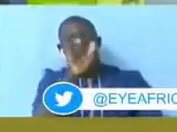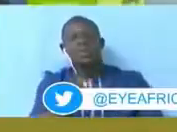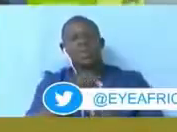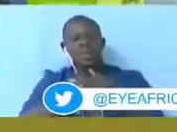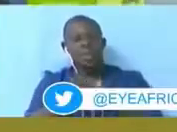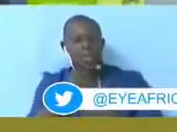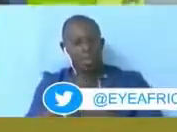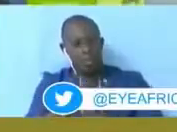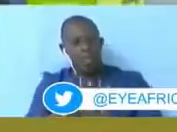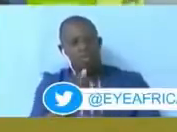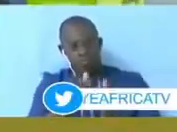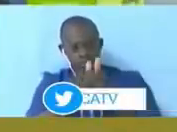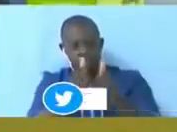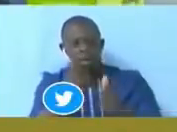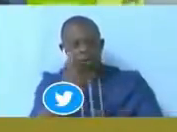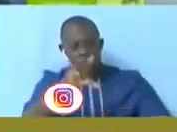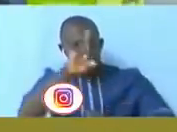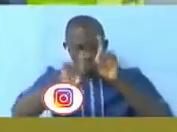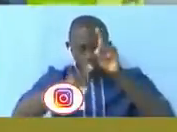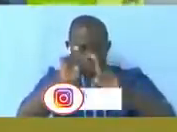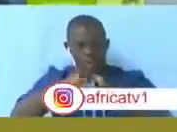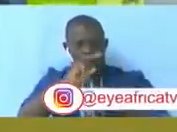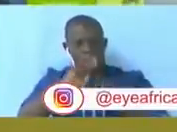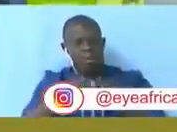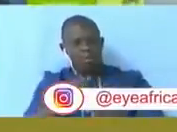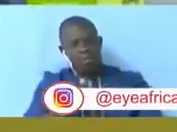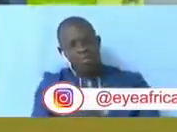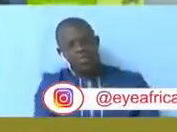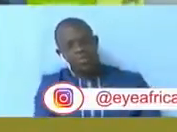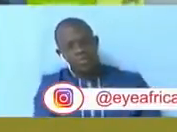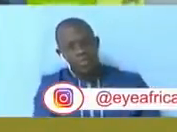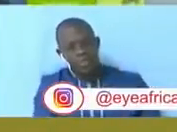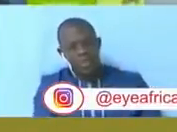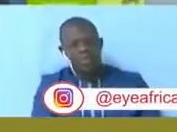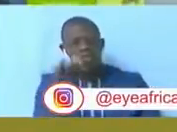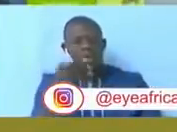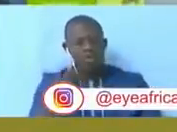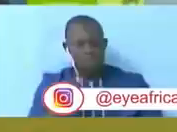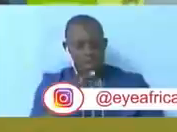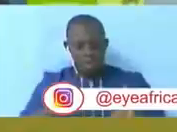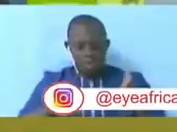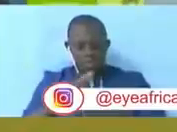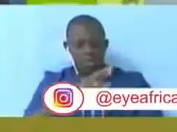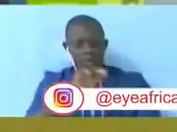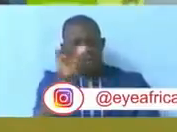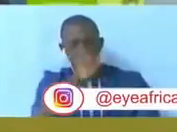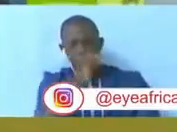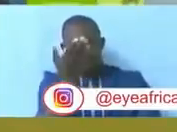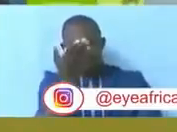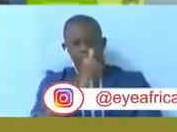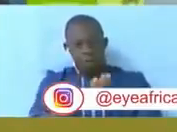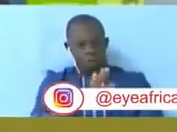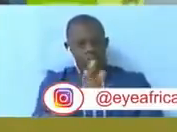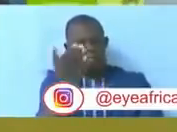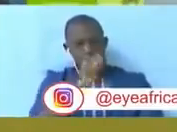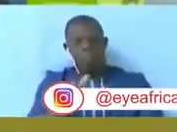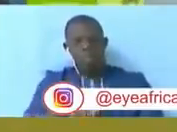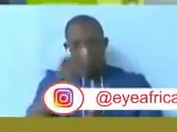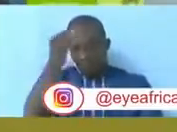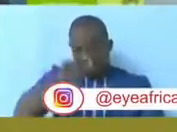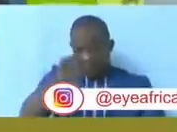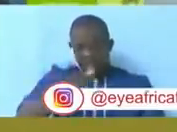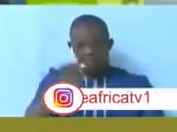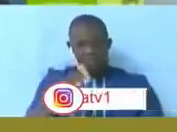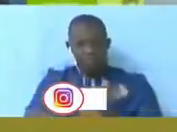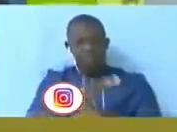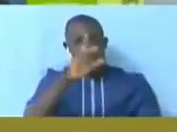Kono Makanung, Waleba Nakunin Kakanung. So when I came from the provinces, it was D.A. Jao who got me on the phone. Rimbota